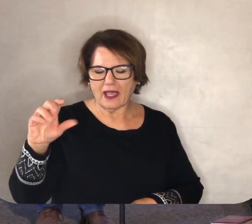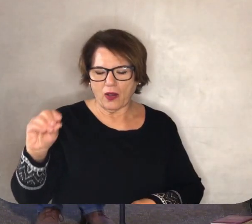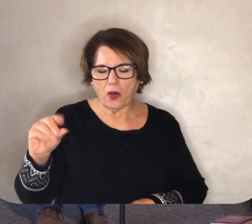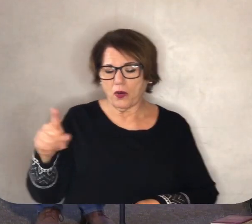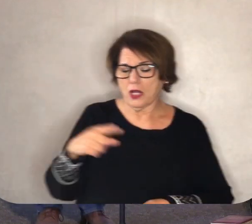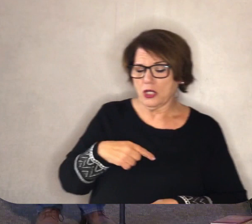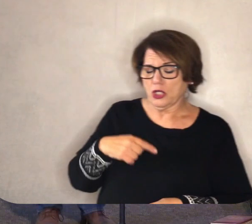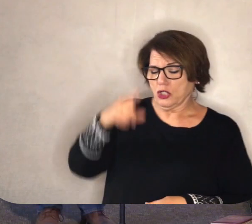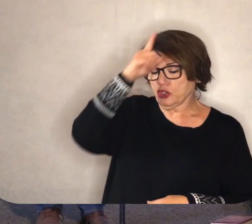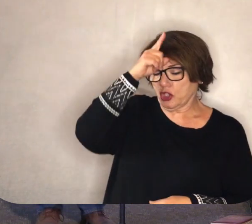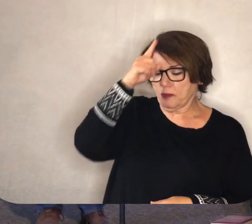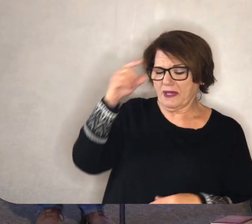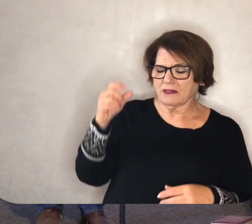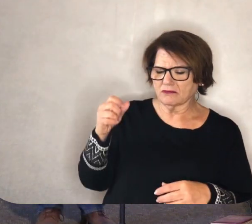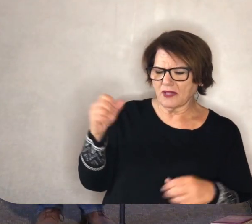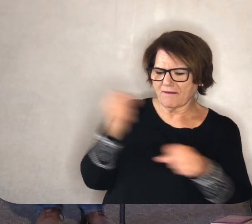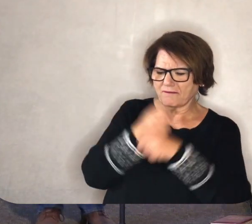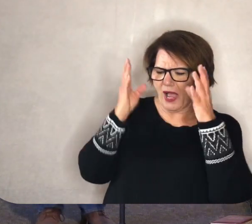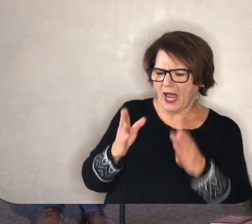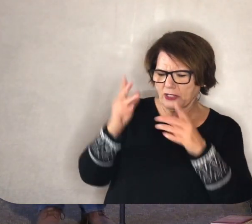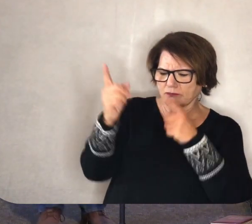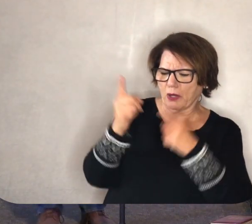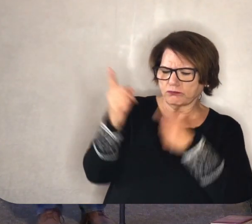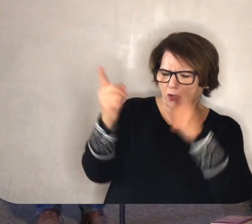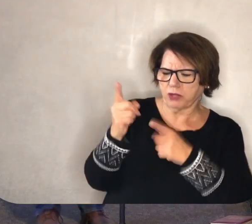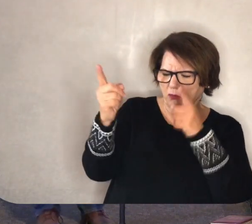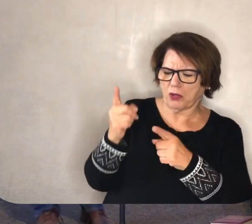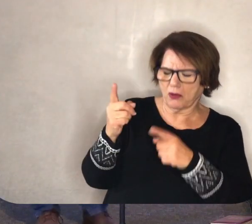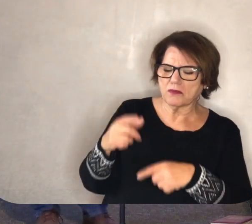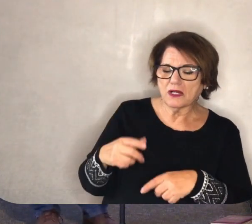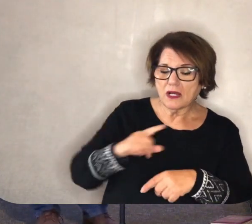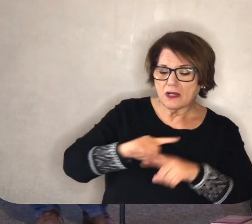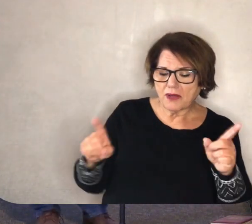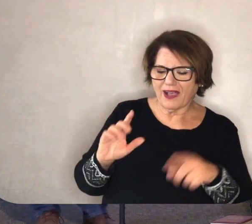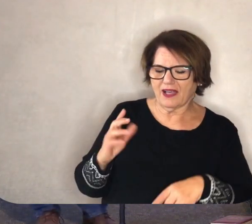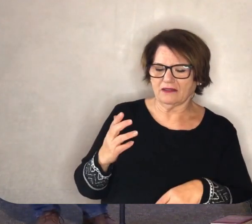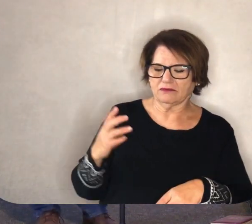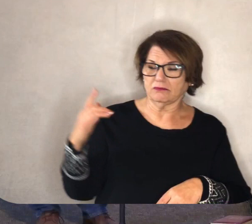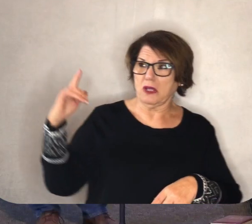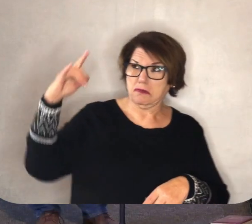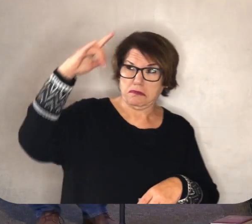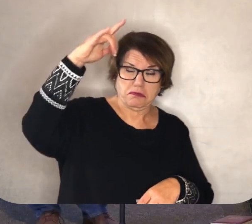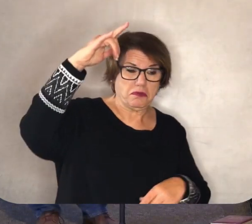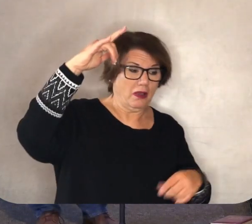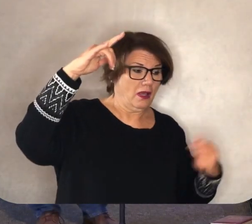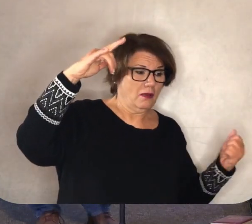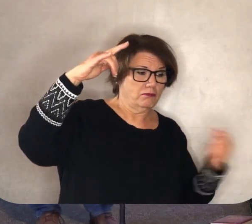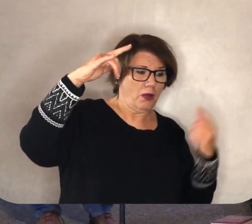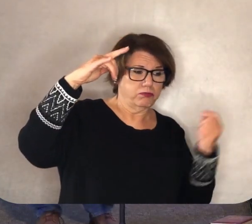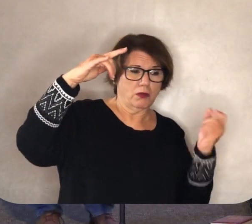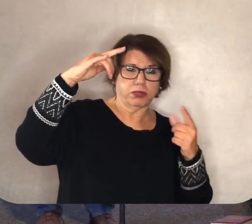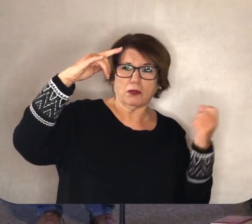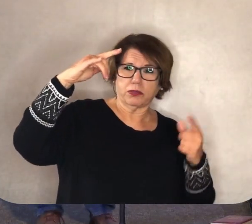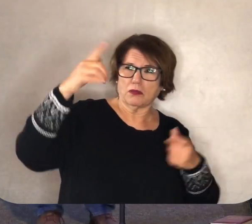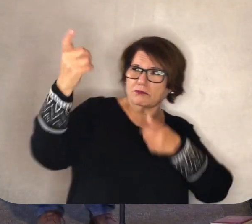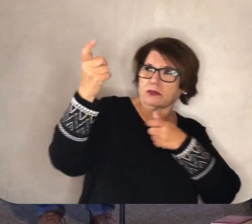Now, this was not unusual, but on this particular occasion, our gas tanks were hit. And later,